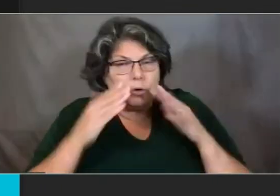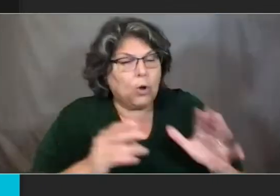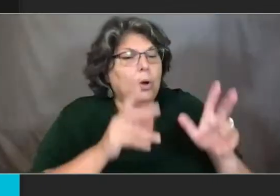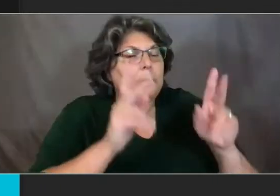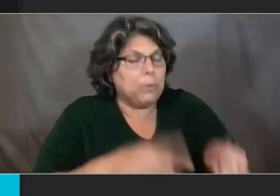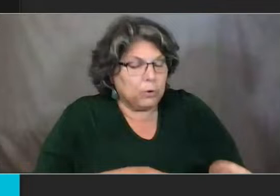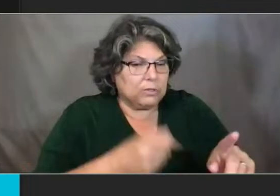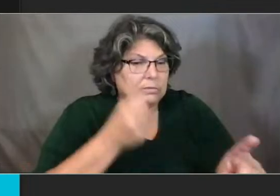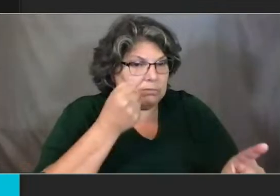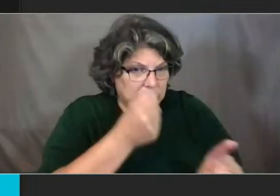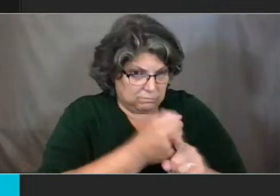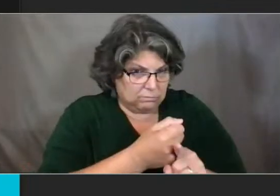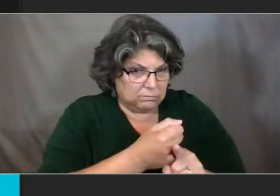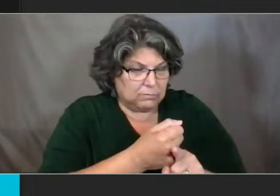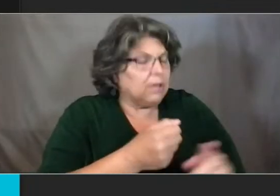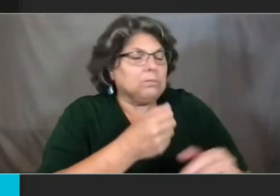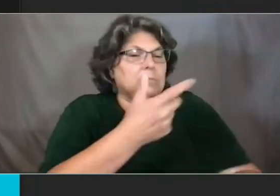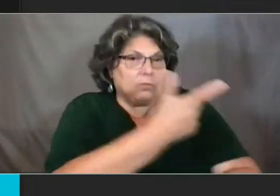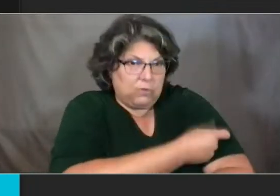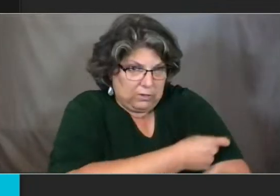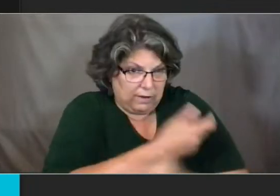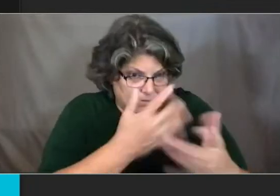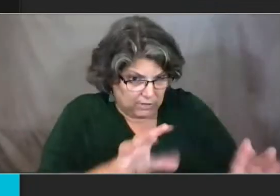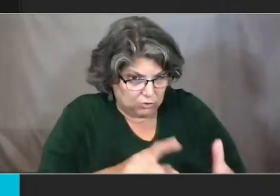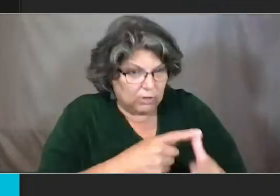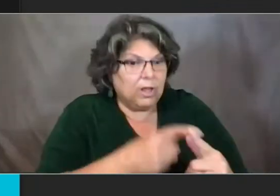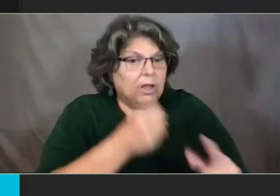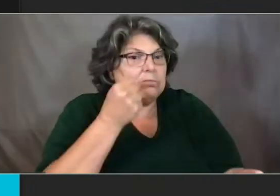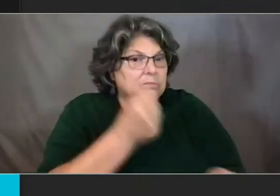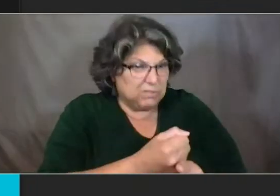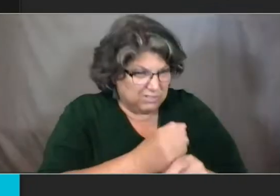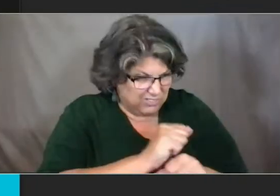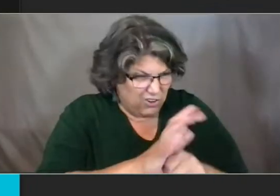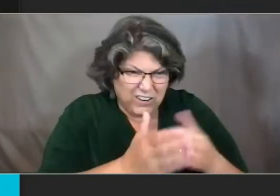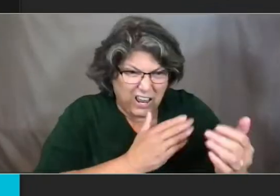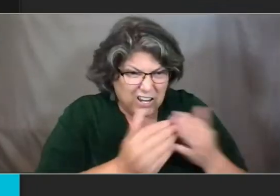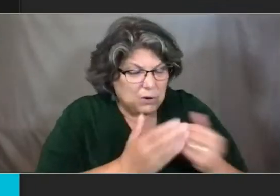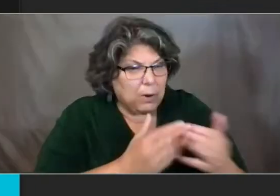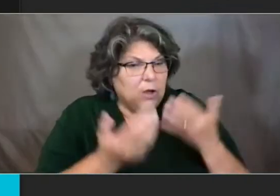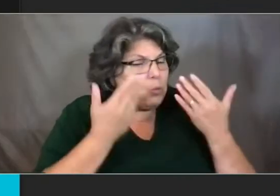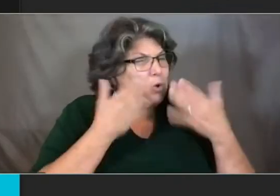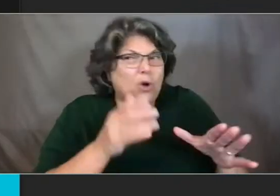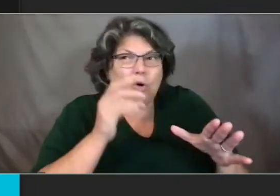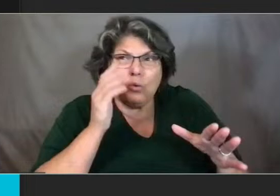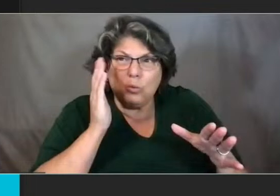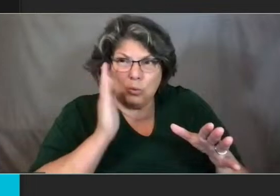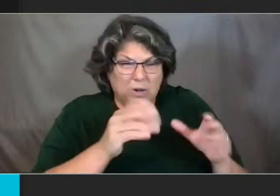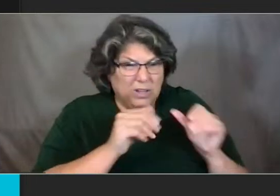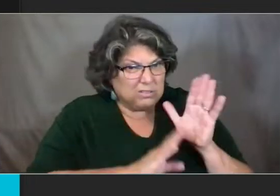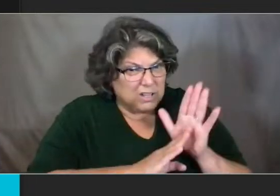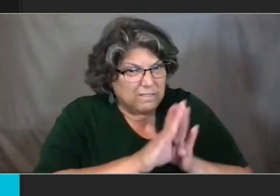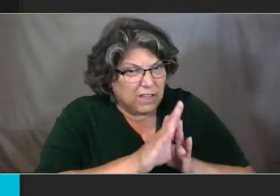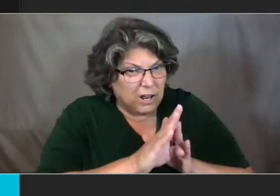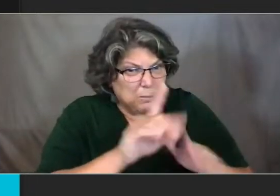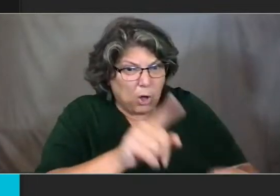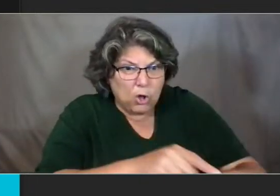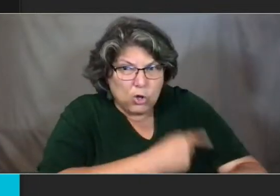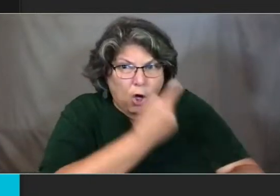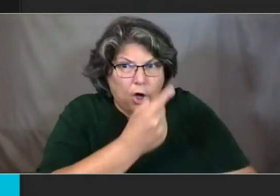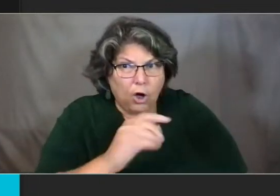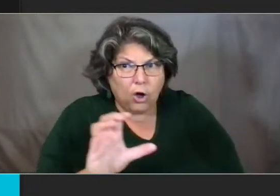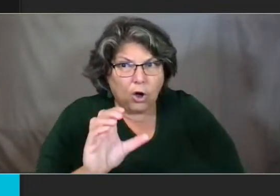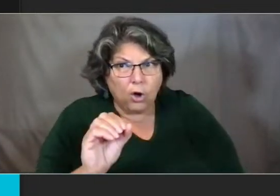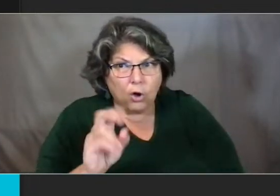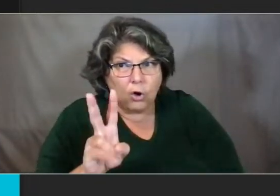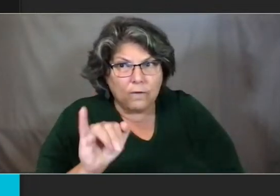get COVID, if they will develop chronic COVID or what we call long COVID. So those things are different than the flu. You still